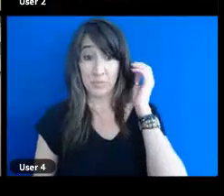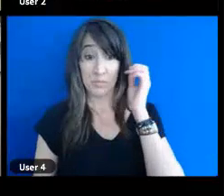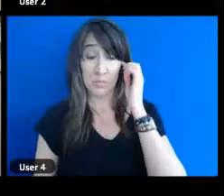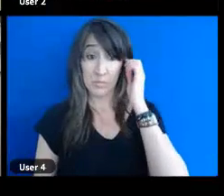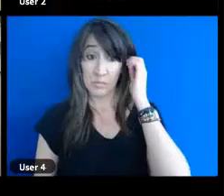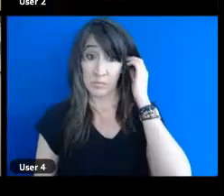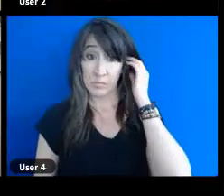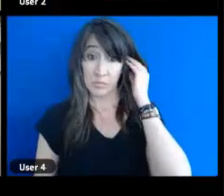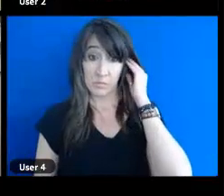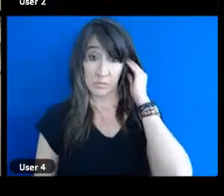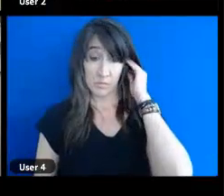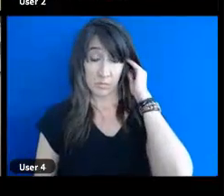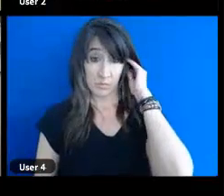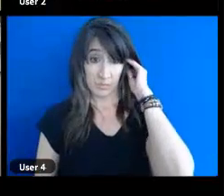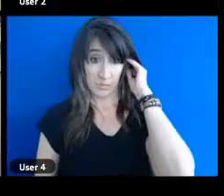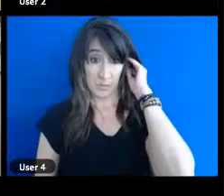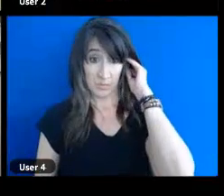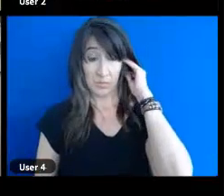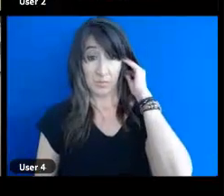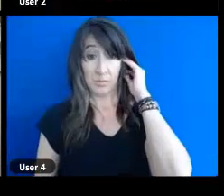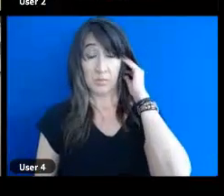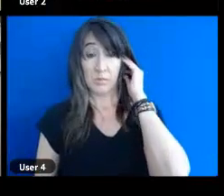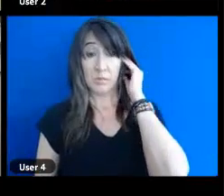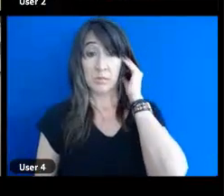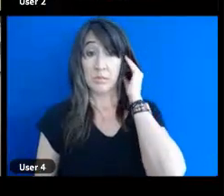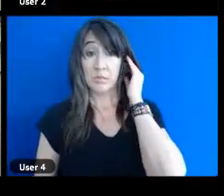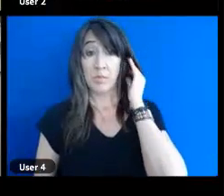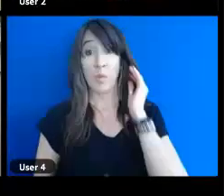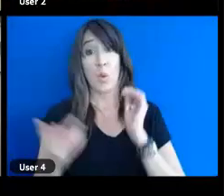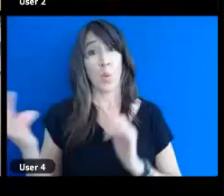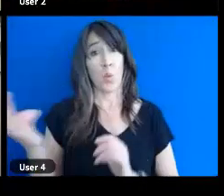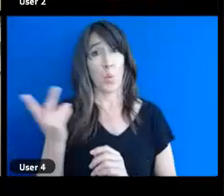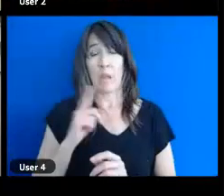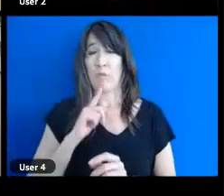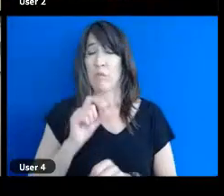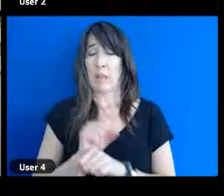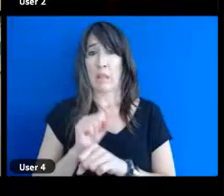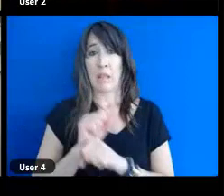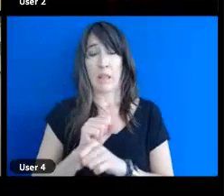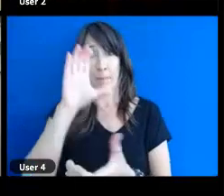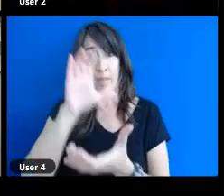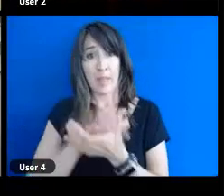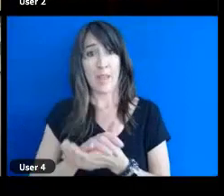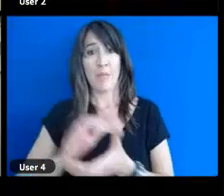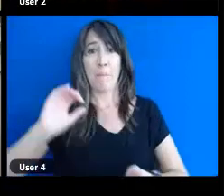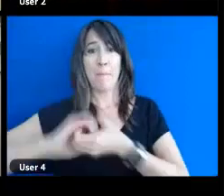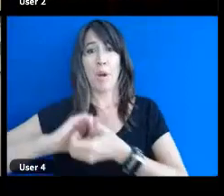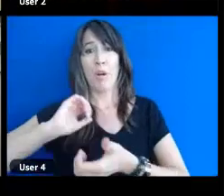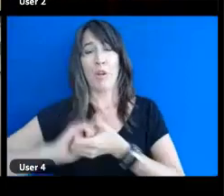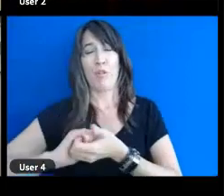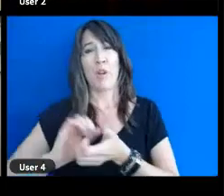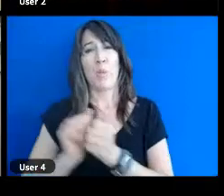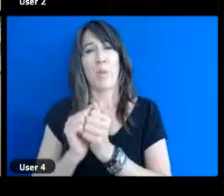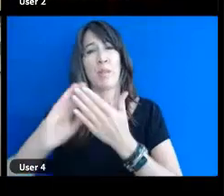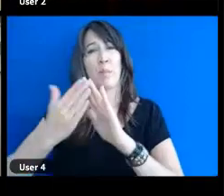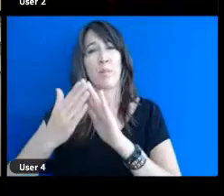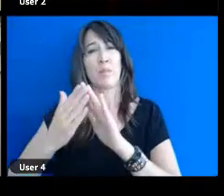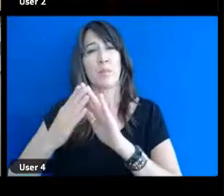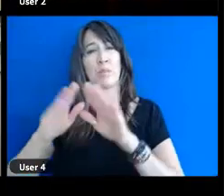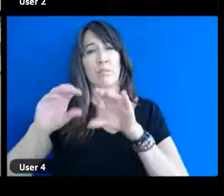crucial. Something that Jamie and I both really strongly believe in is partnering with community organizations